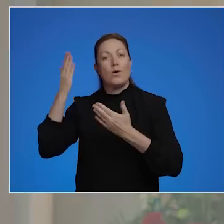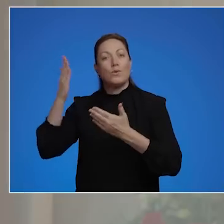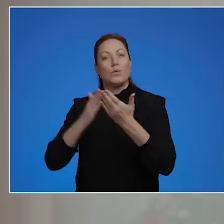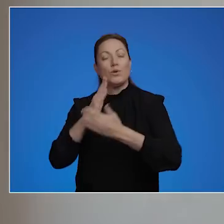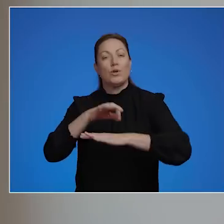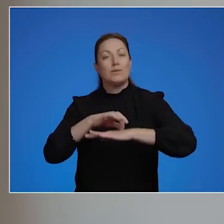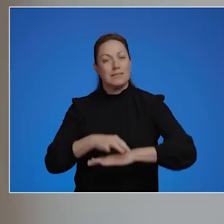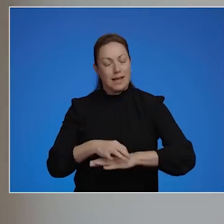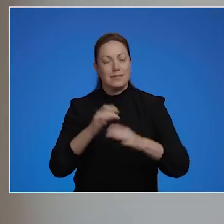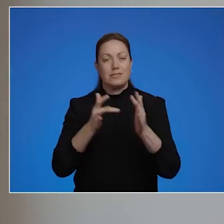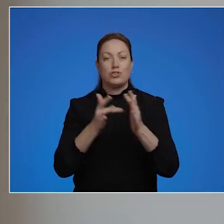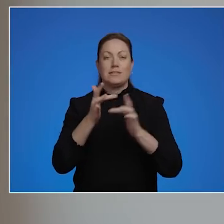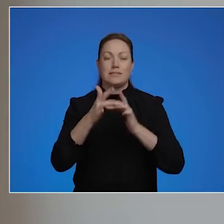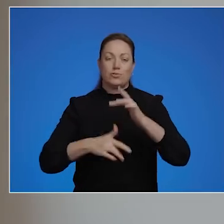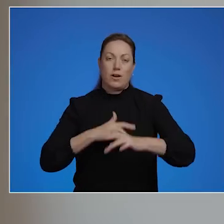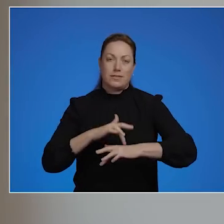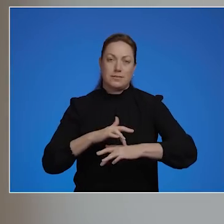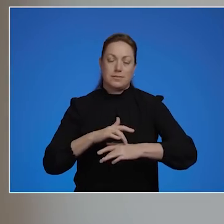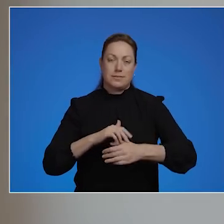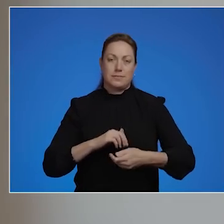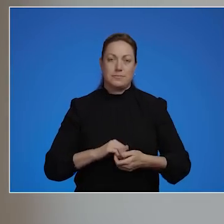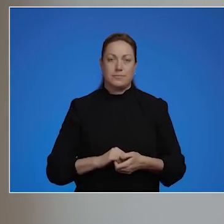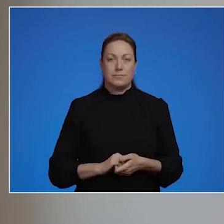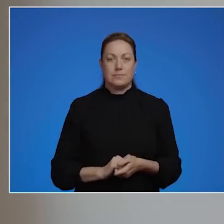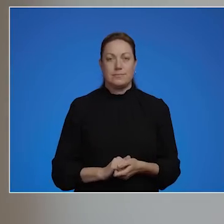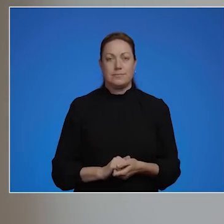through your Son, Jesus Christ.